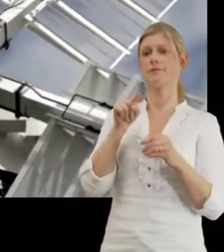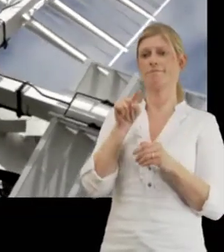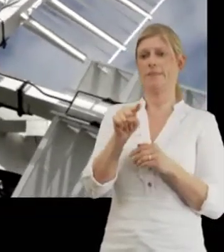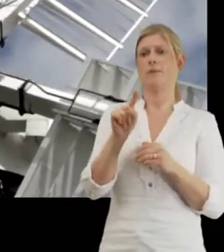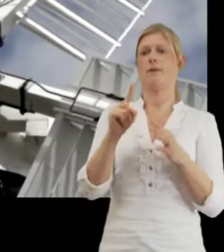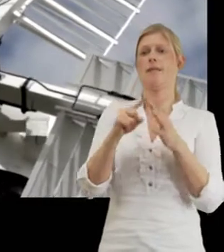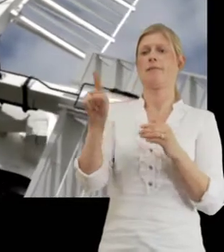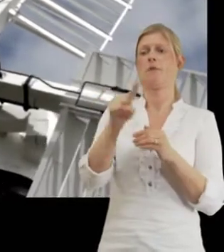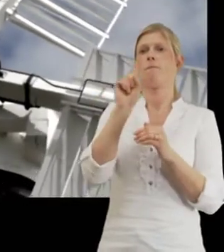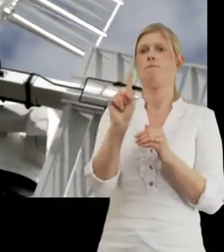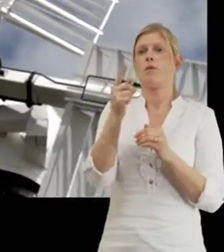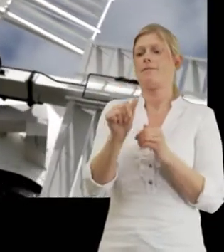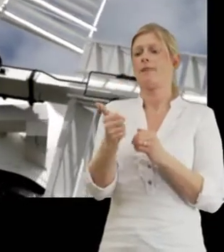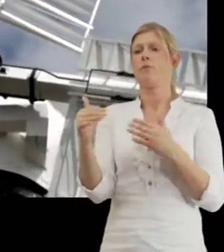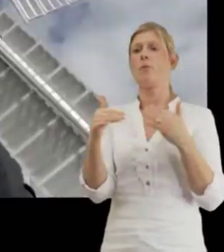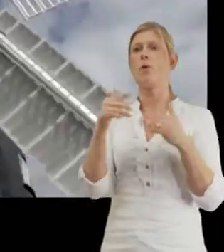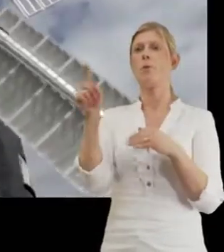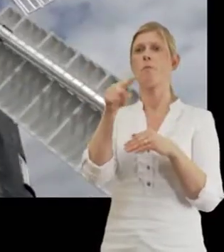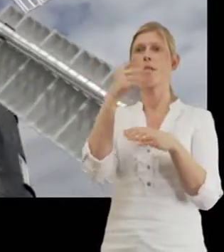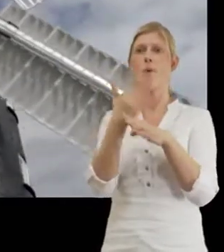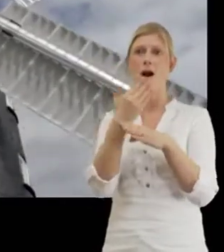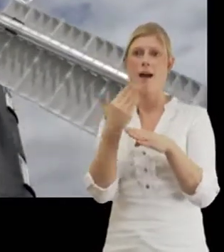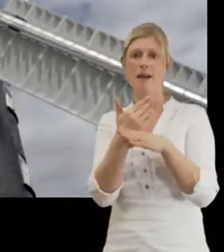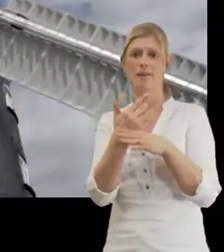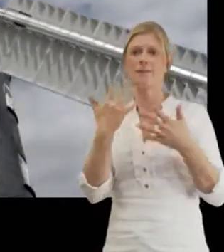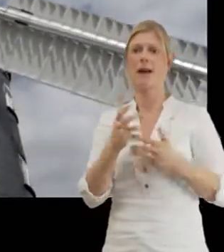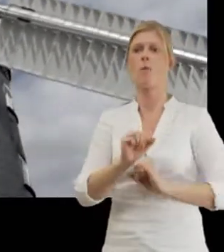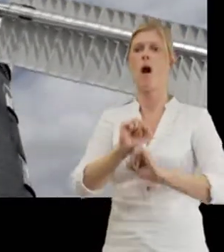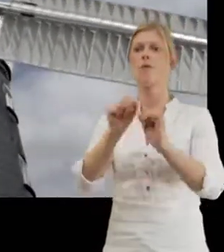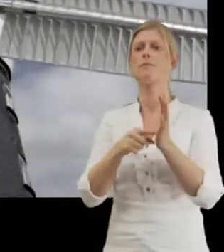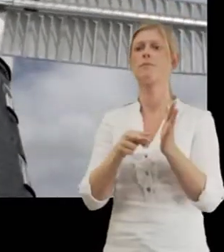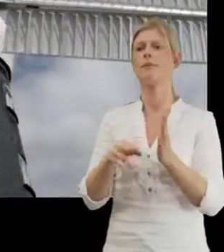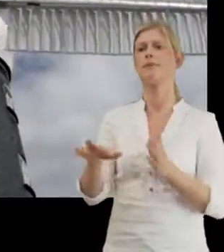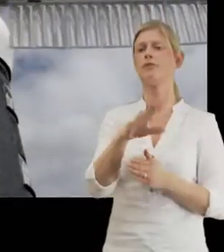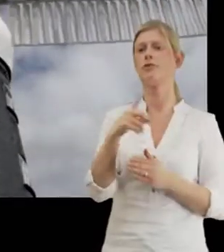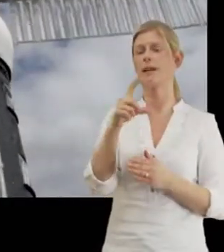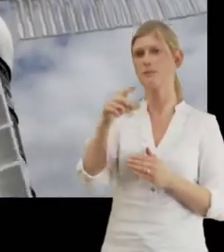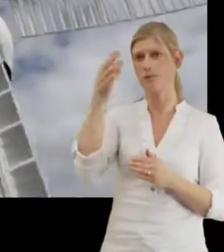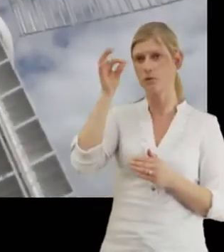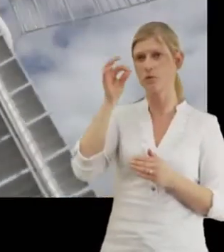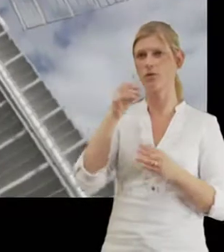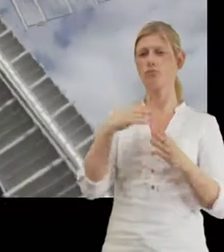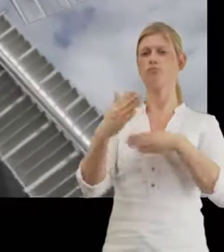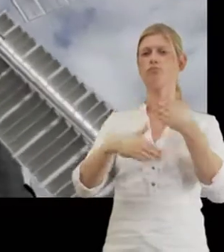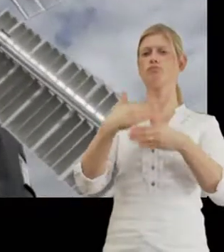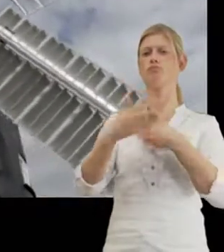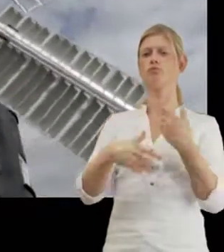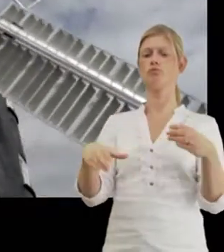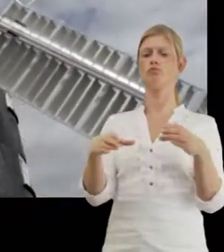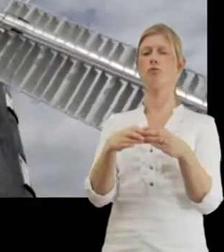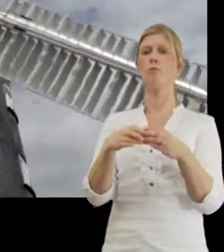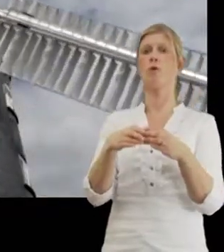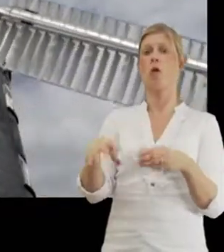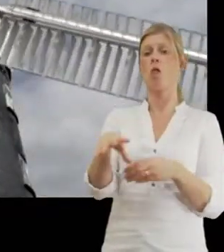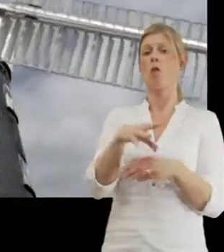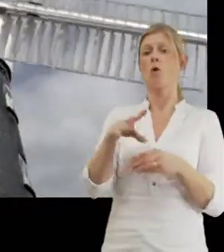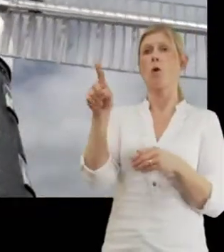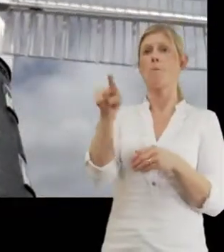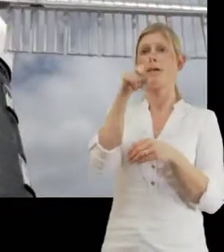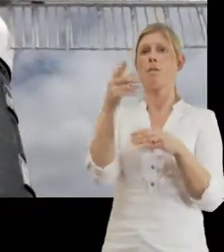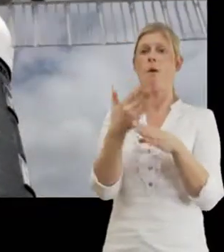miller. It is now owned by Lincolnshire County Council and is run by a group of local millers. Thanks